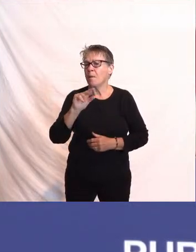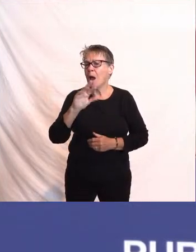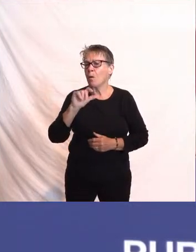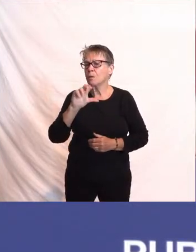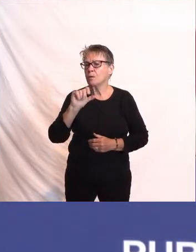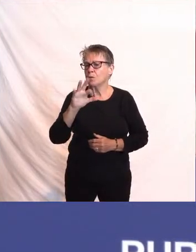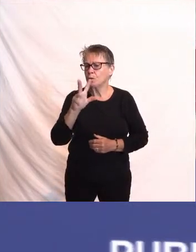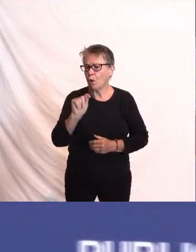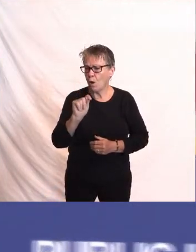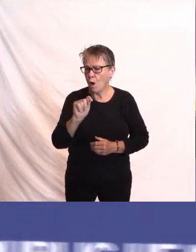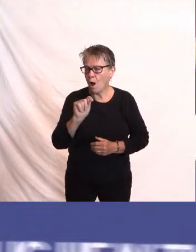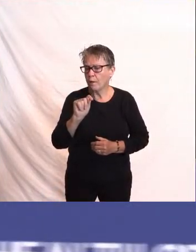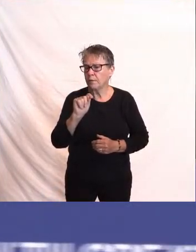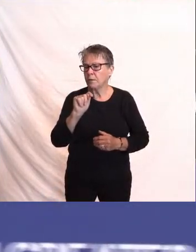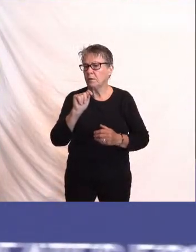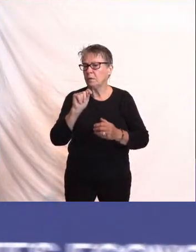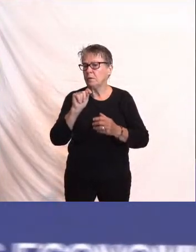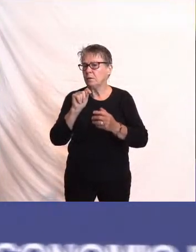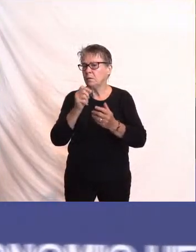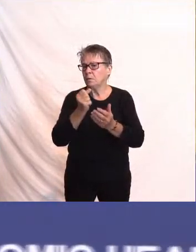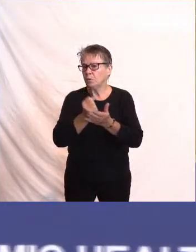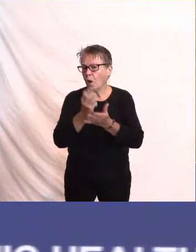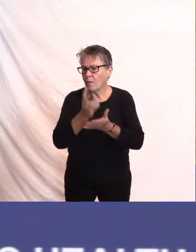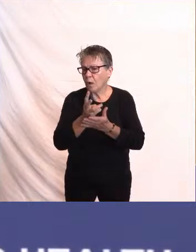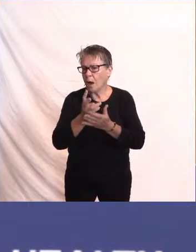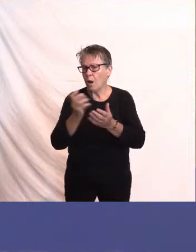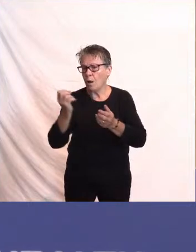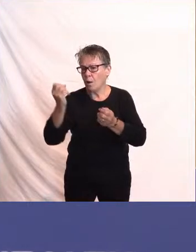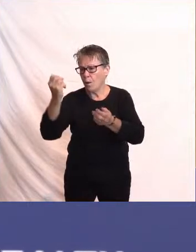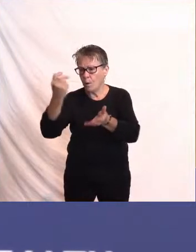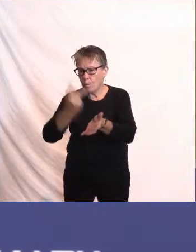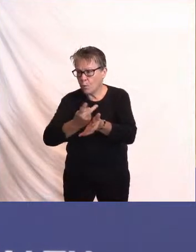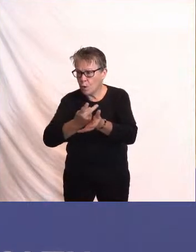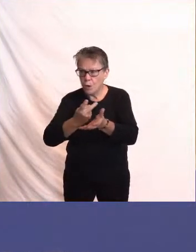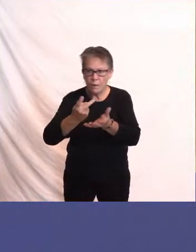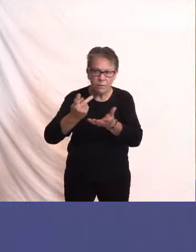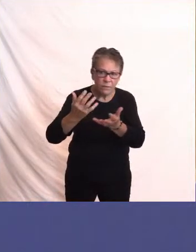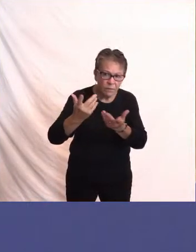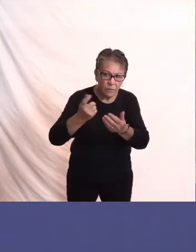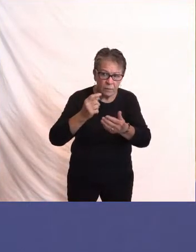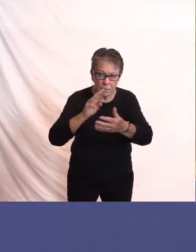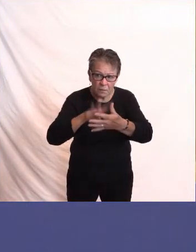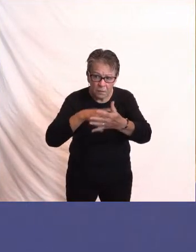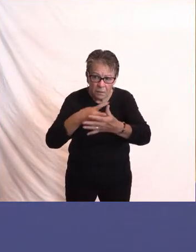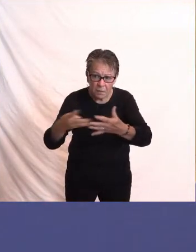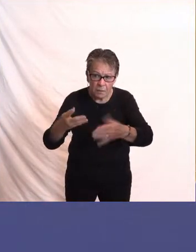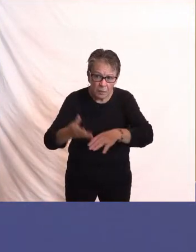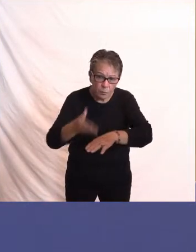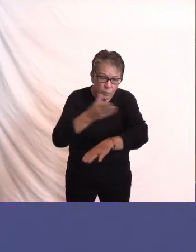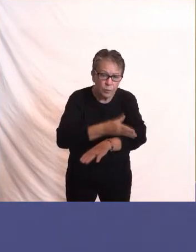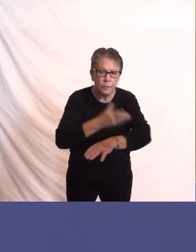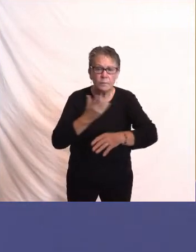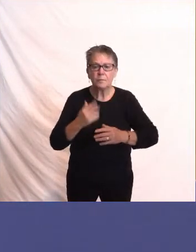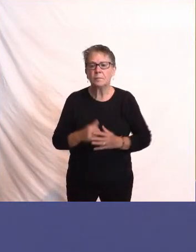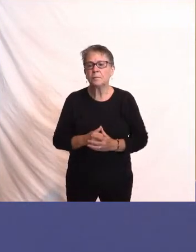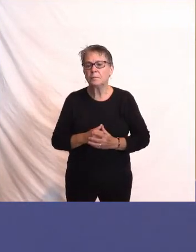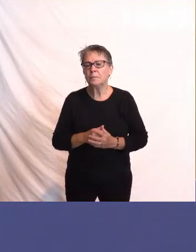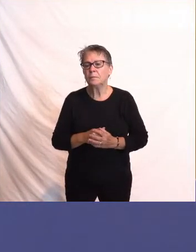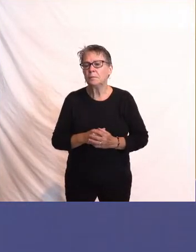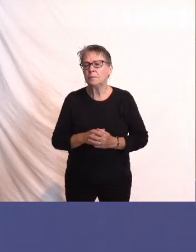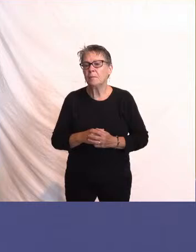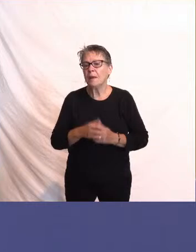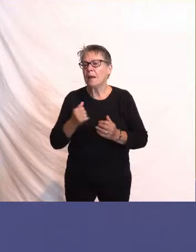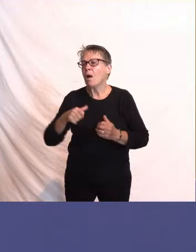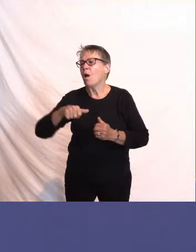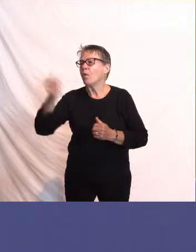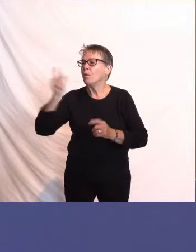week. Thank you. Thank you, Mike. Matt, good afternoon. Good afternoon, Governor. Today, I think, is the last day for state workers and